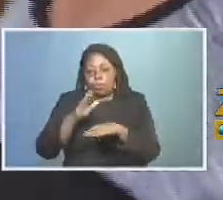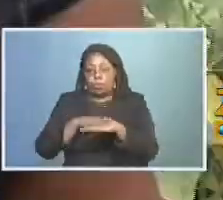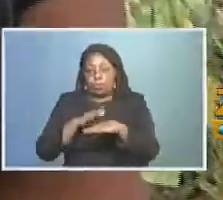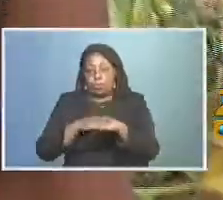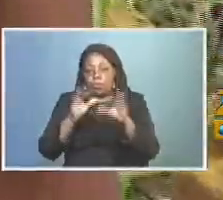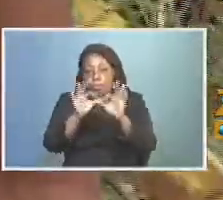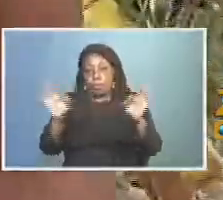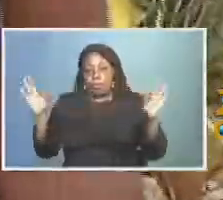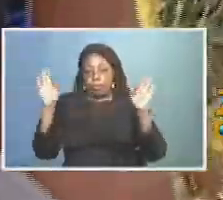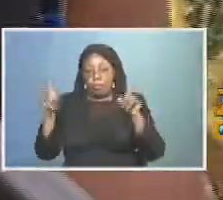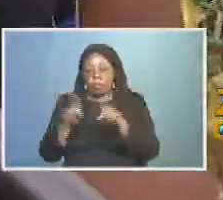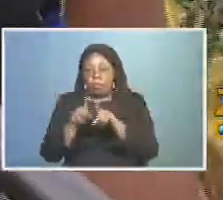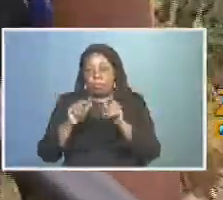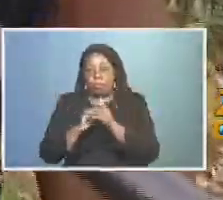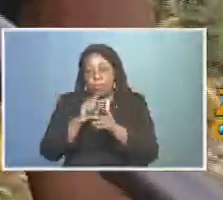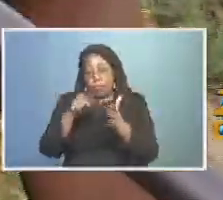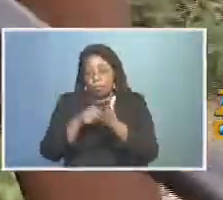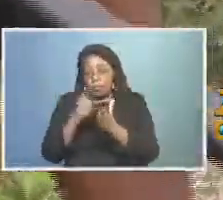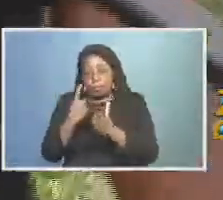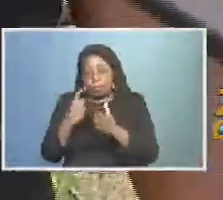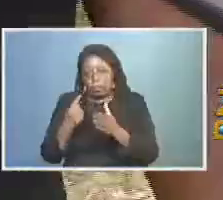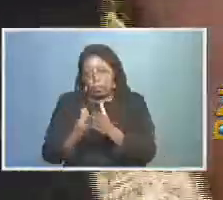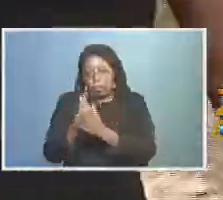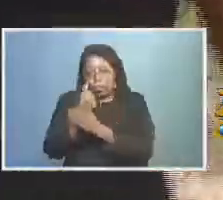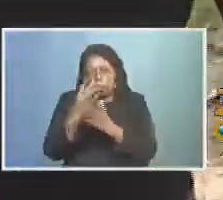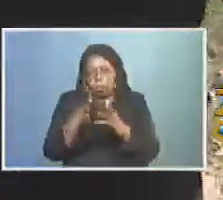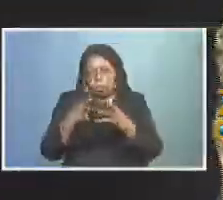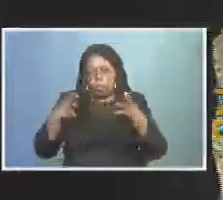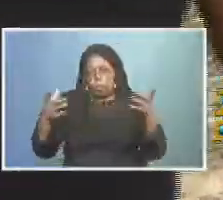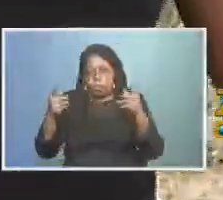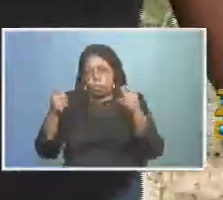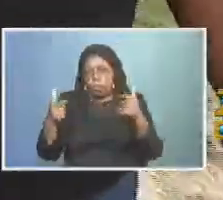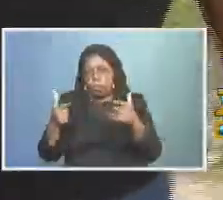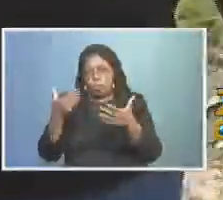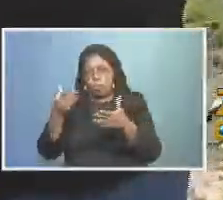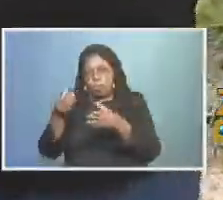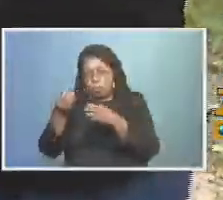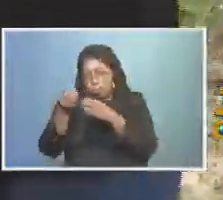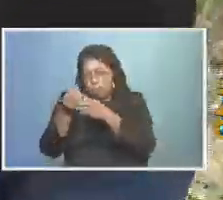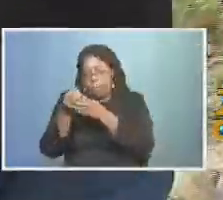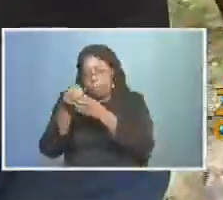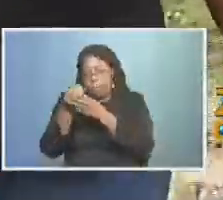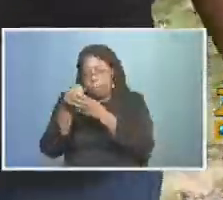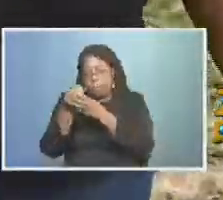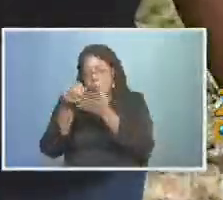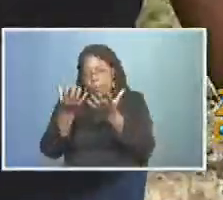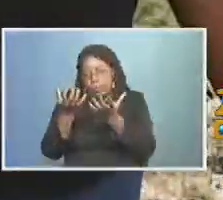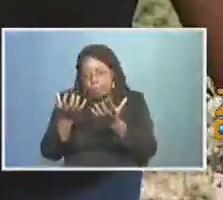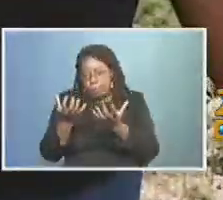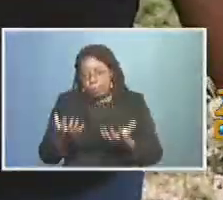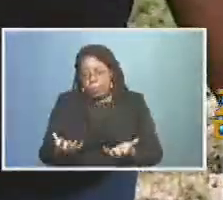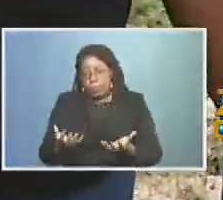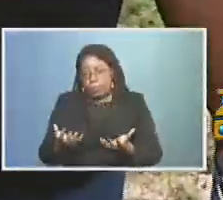fence. This pumpkin is getting big so quickly the weight might pull the vine down and might fall and crush on the